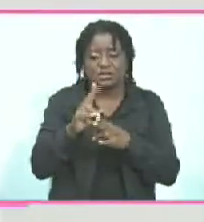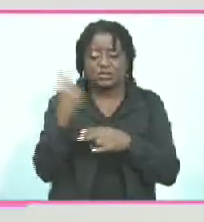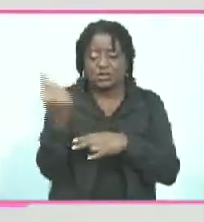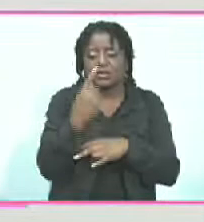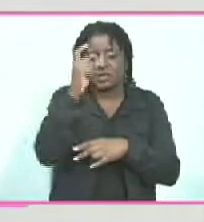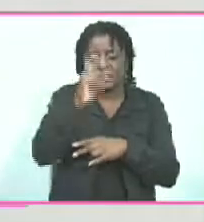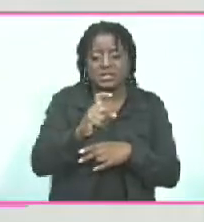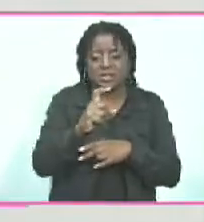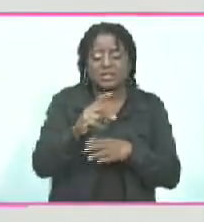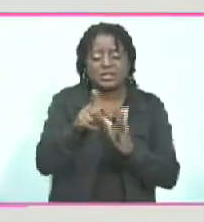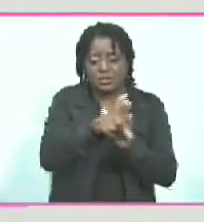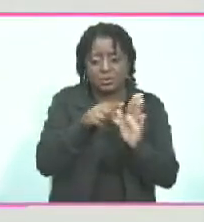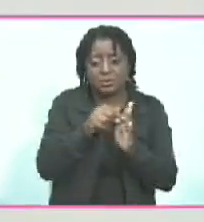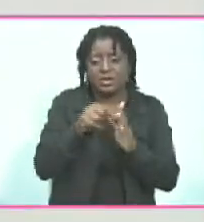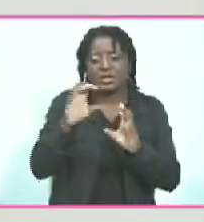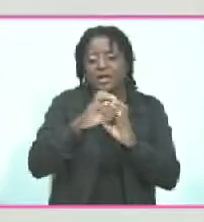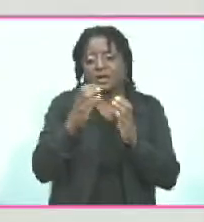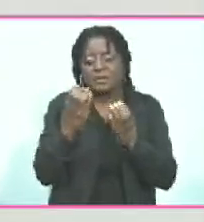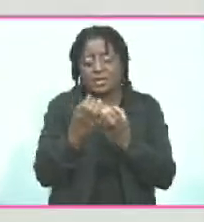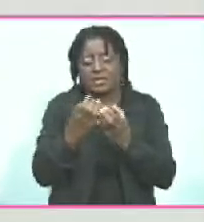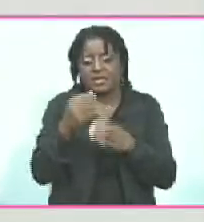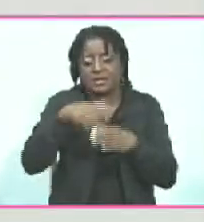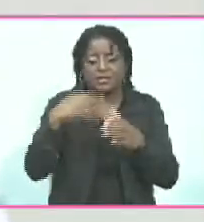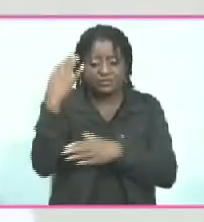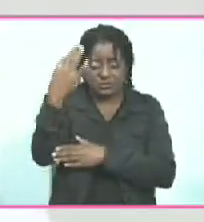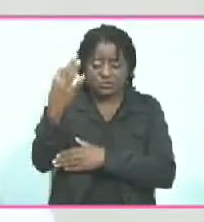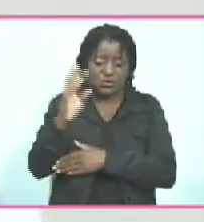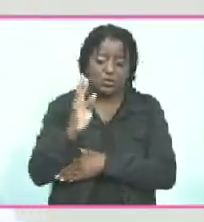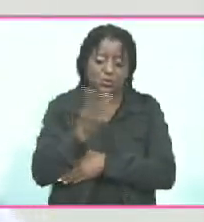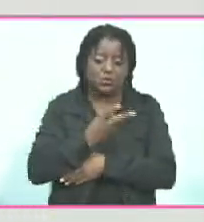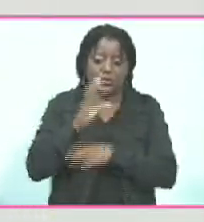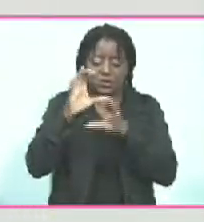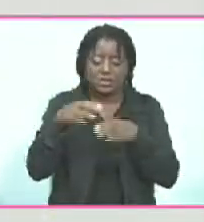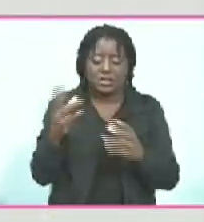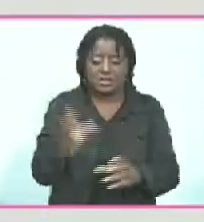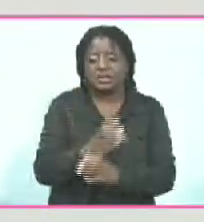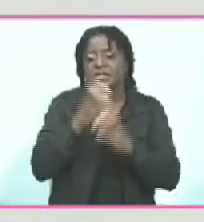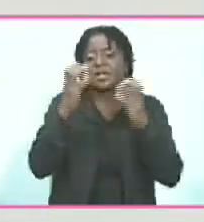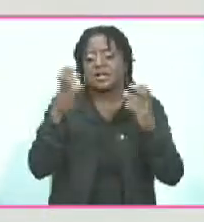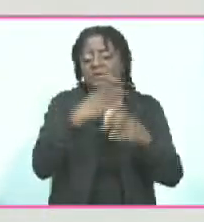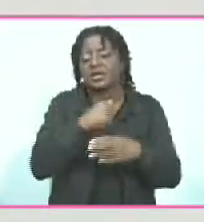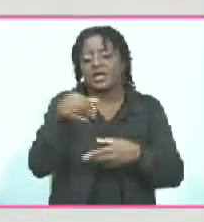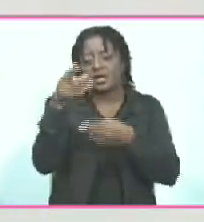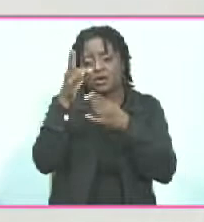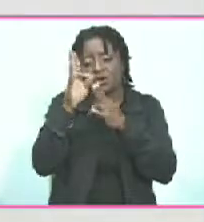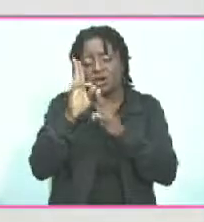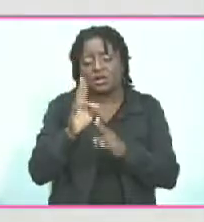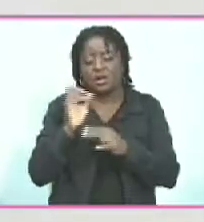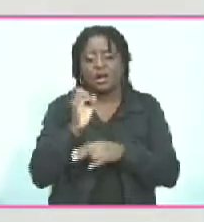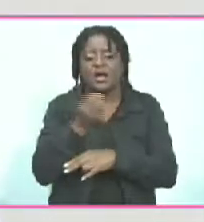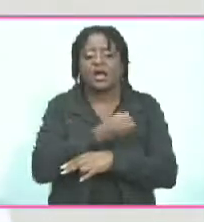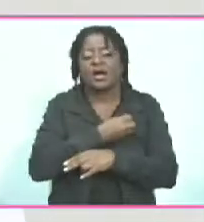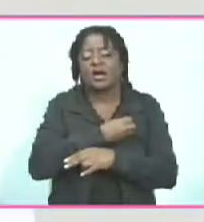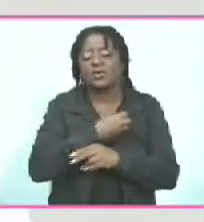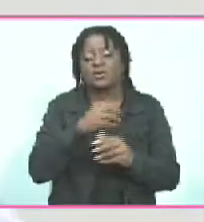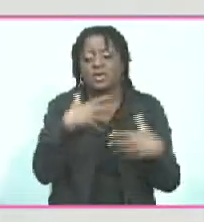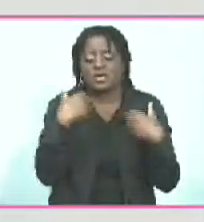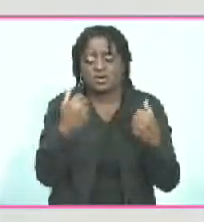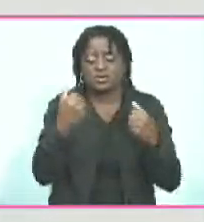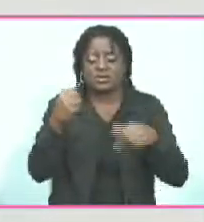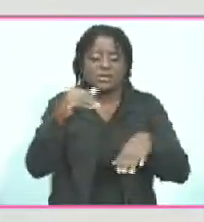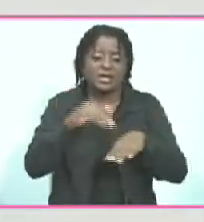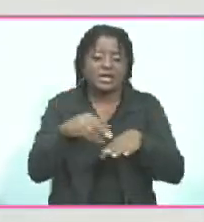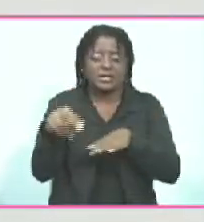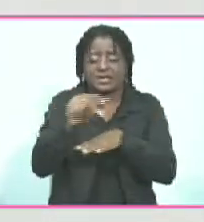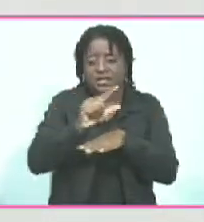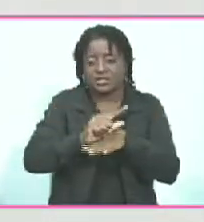in future years, we might be able to celebrate and honor our heroes at the national